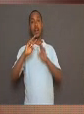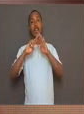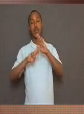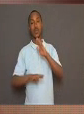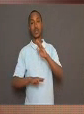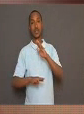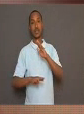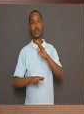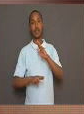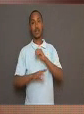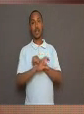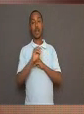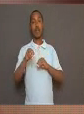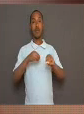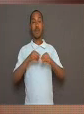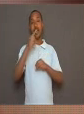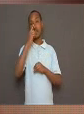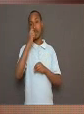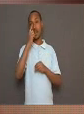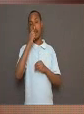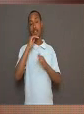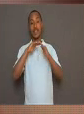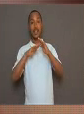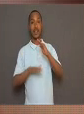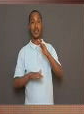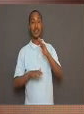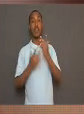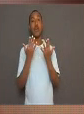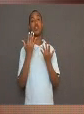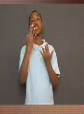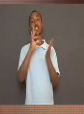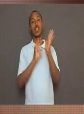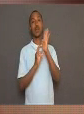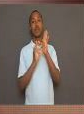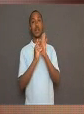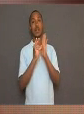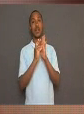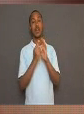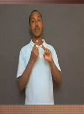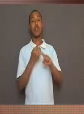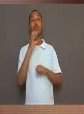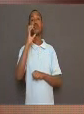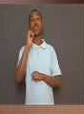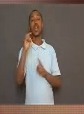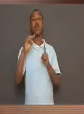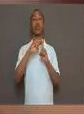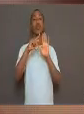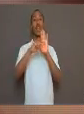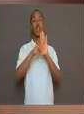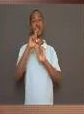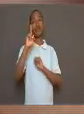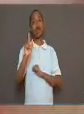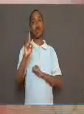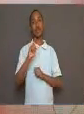reduced and will thus experience a decrease in oxidation number from 0 to